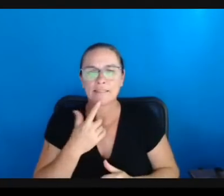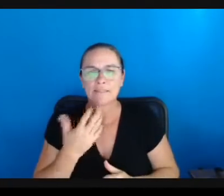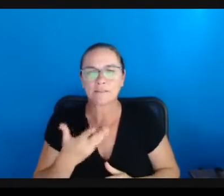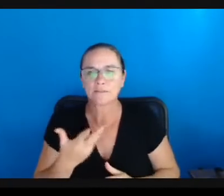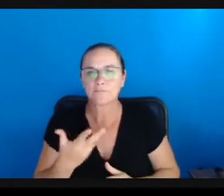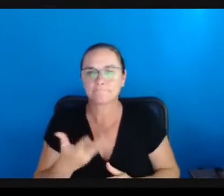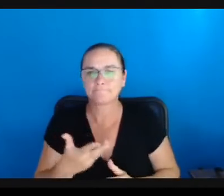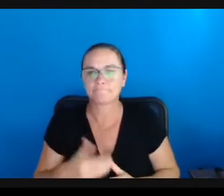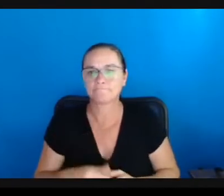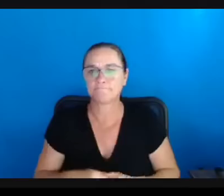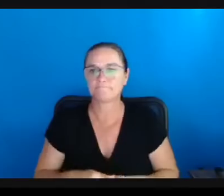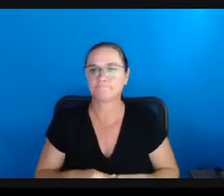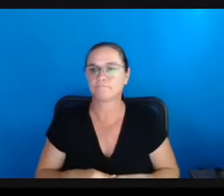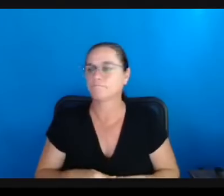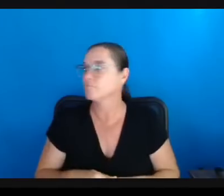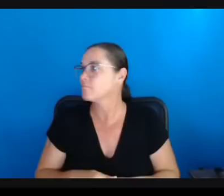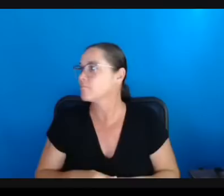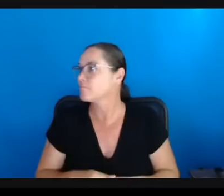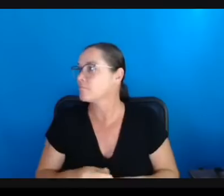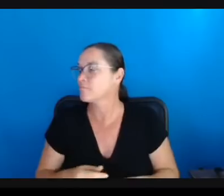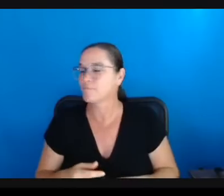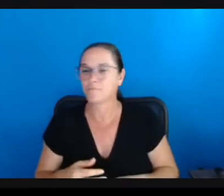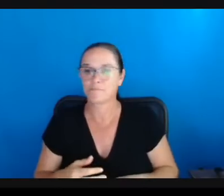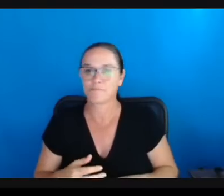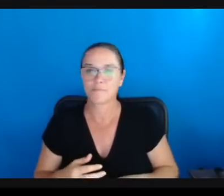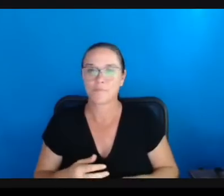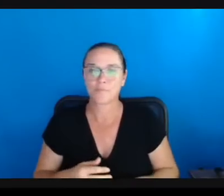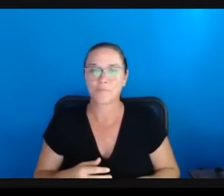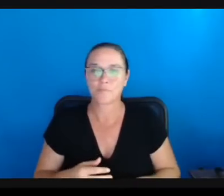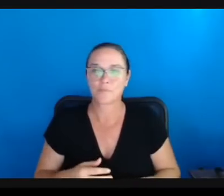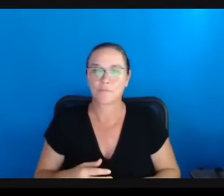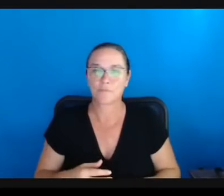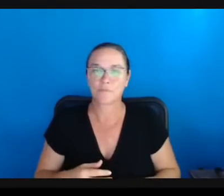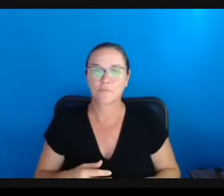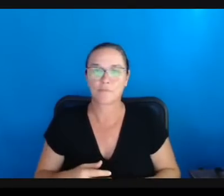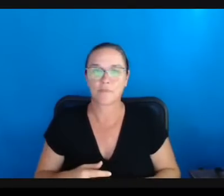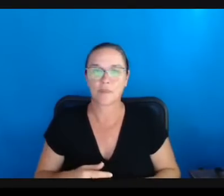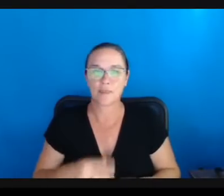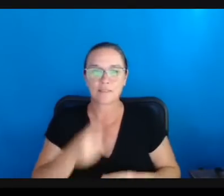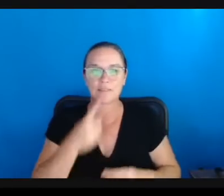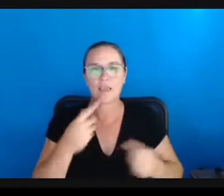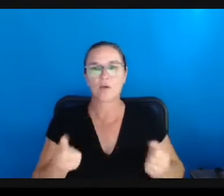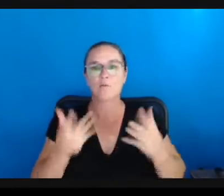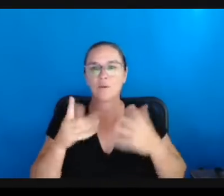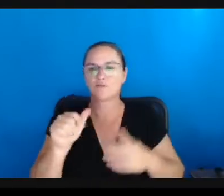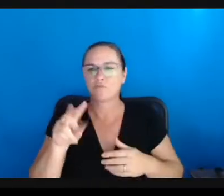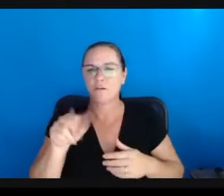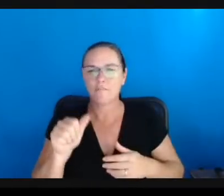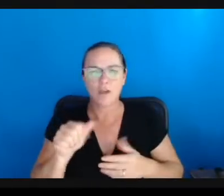here, somewhere in here, they note the amount of lava that came out.